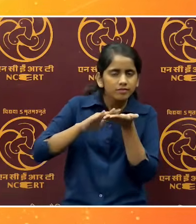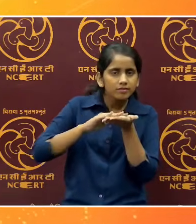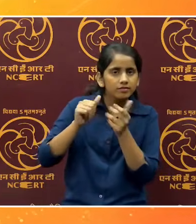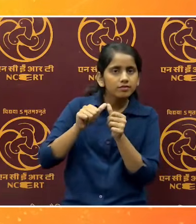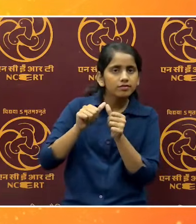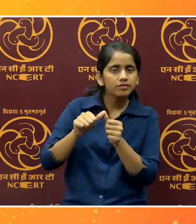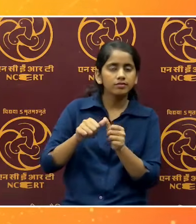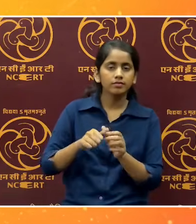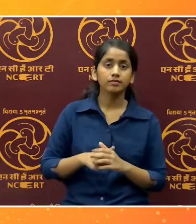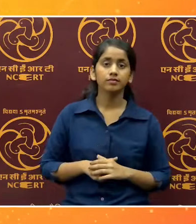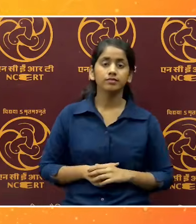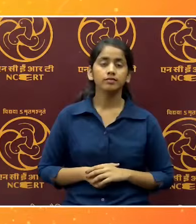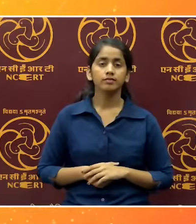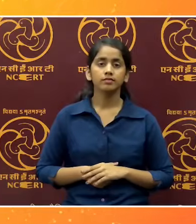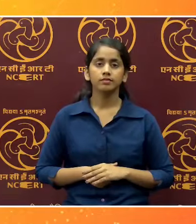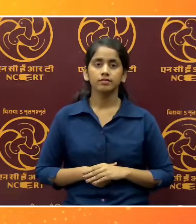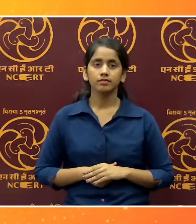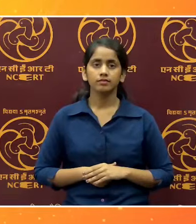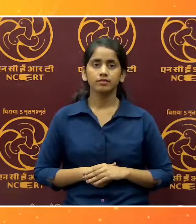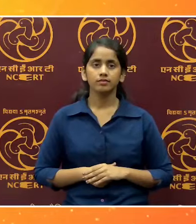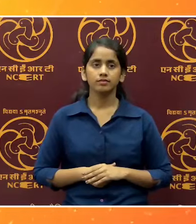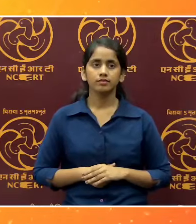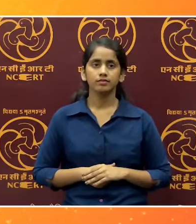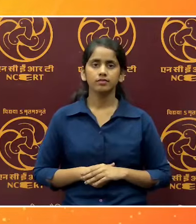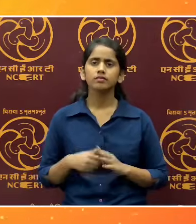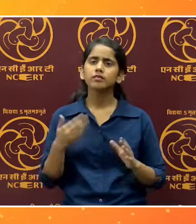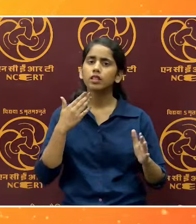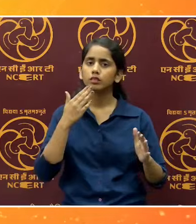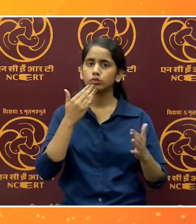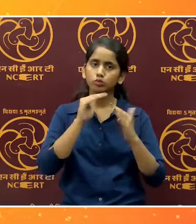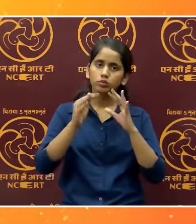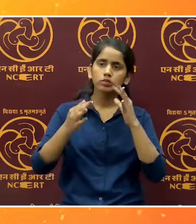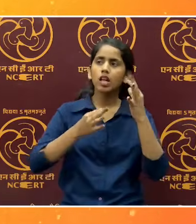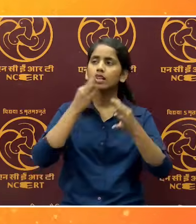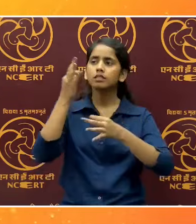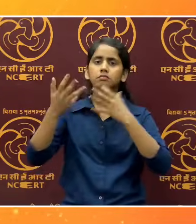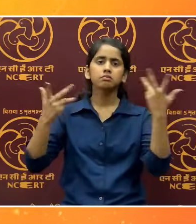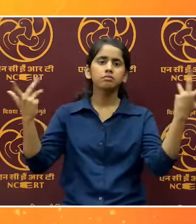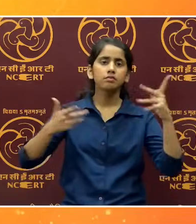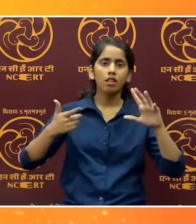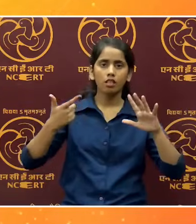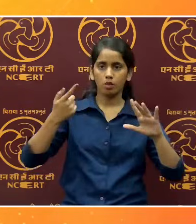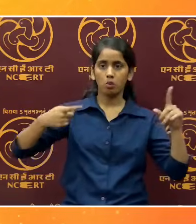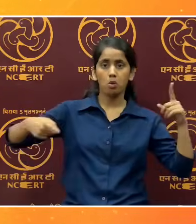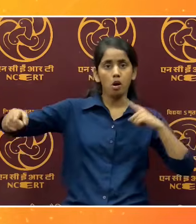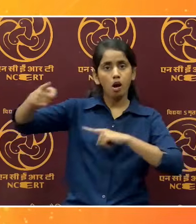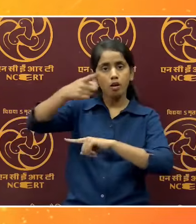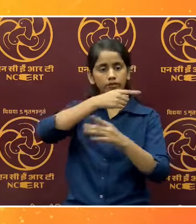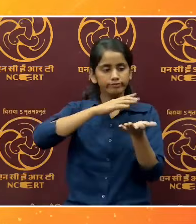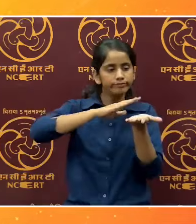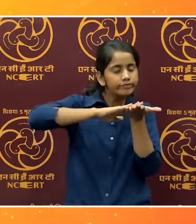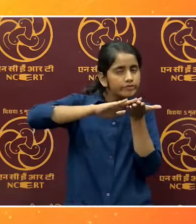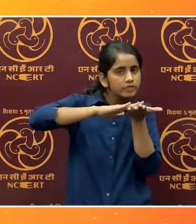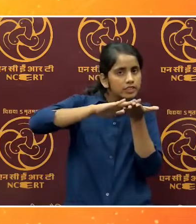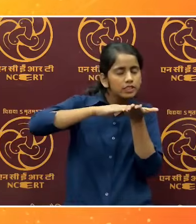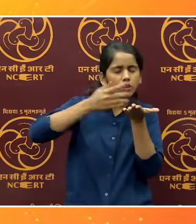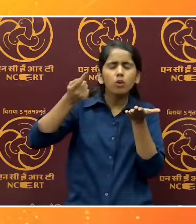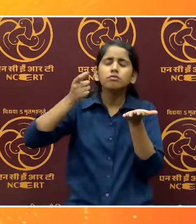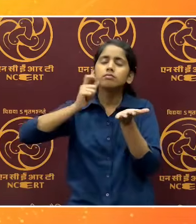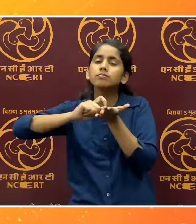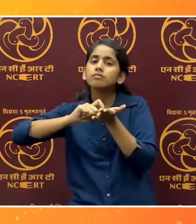Yes, so that our students who couldn't see, they can also feel and they can tell what is written, and they